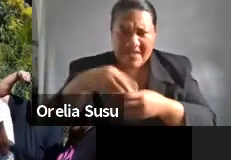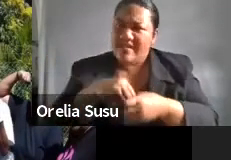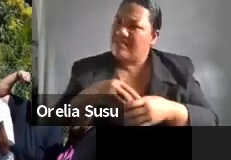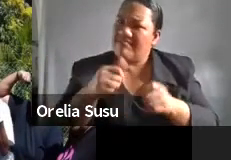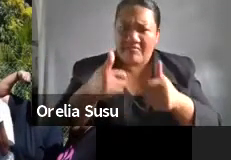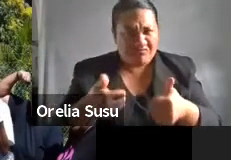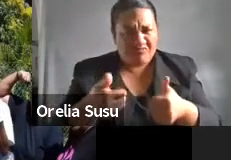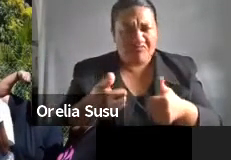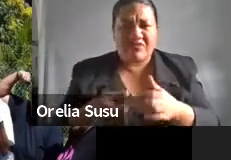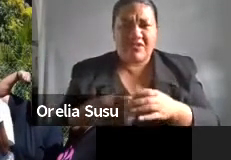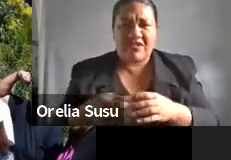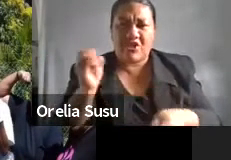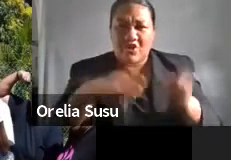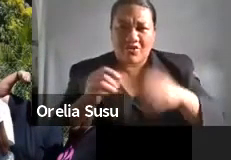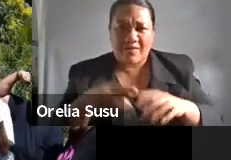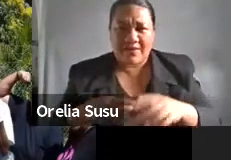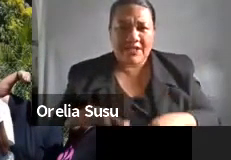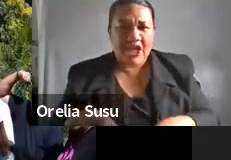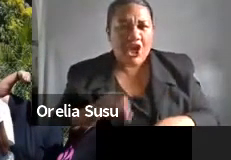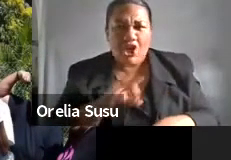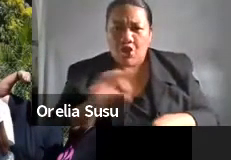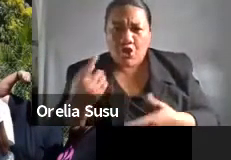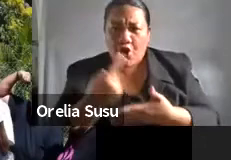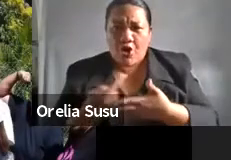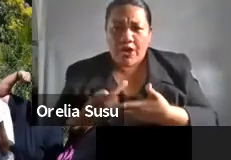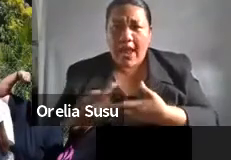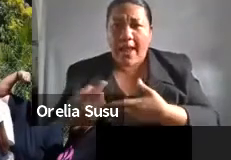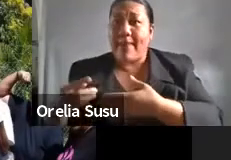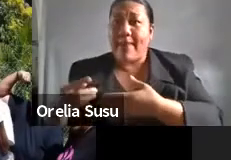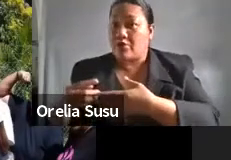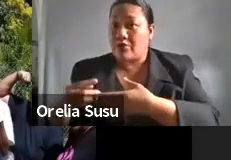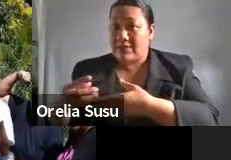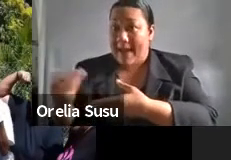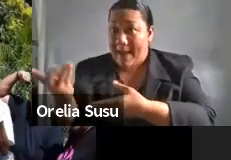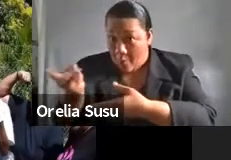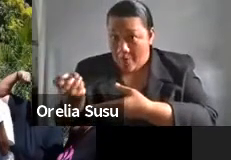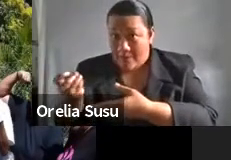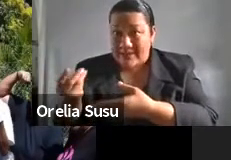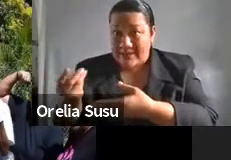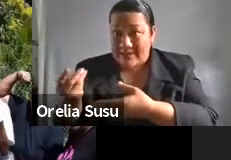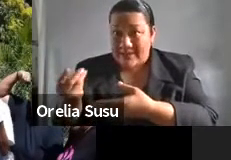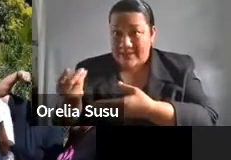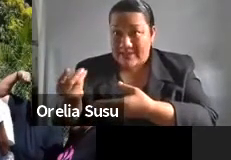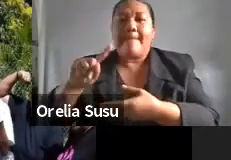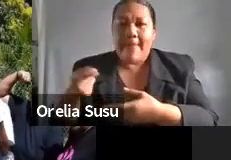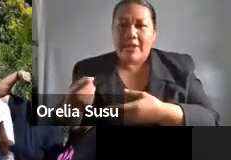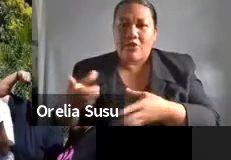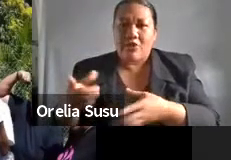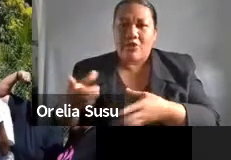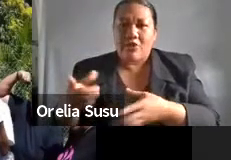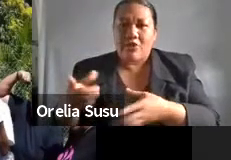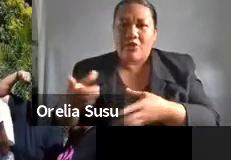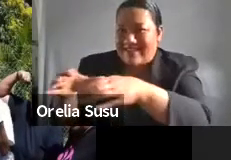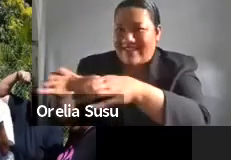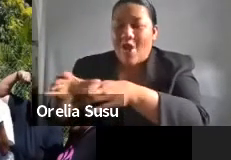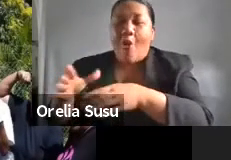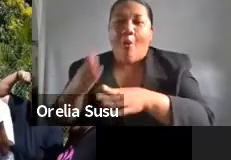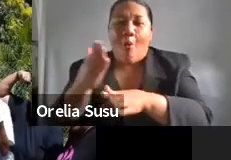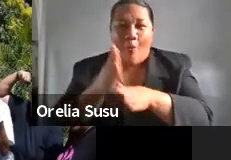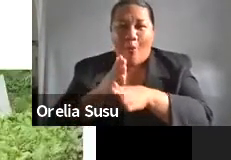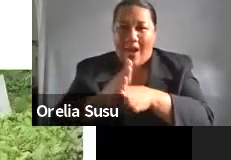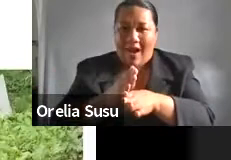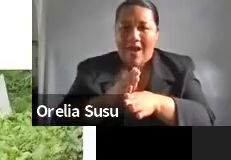that's not just about sustaining yourself economically, but it's also linking it to other work, like looking after environment and all that, that we